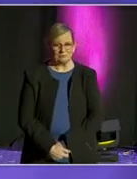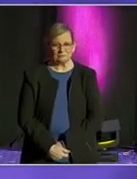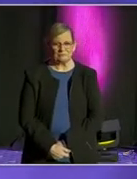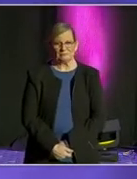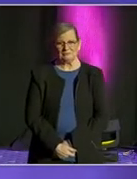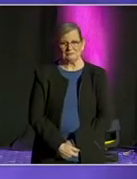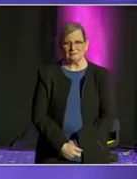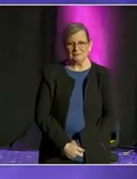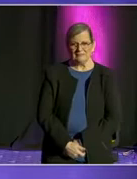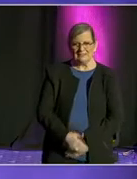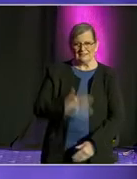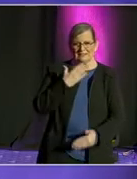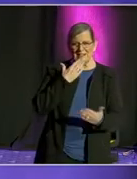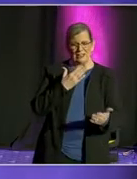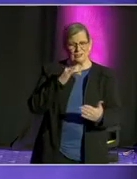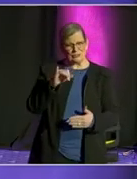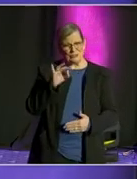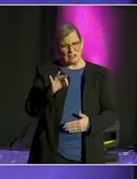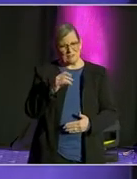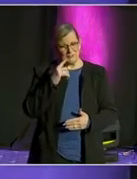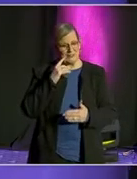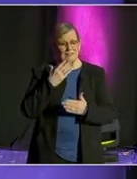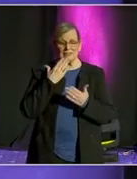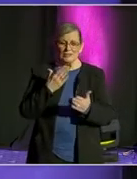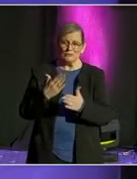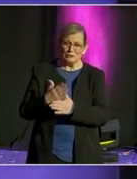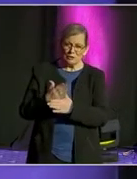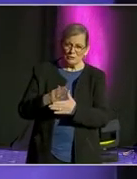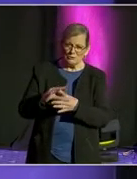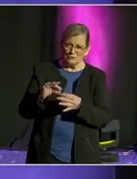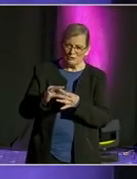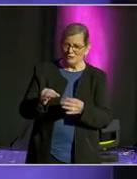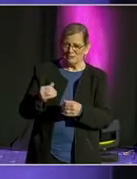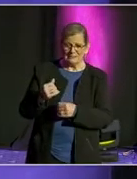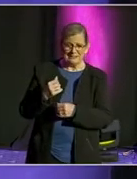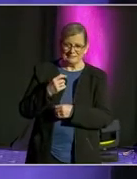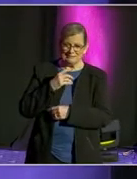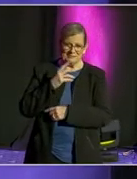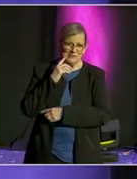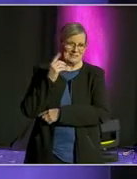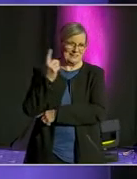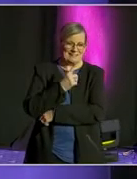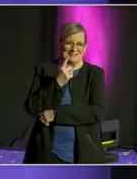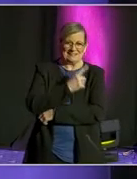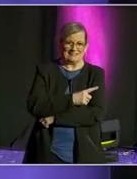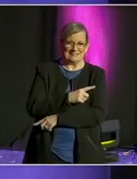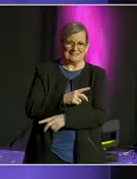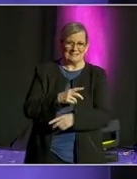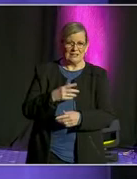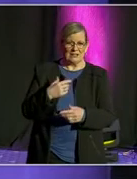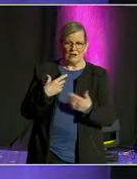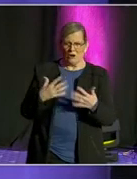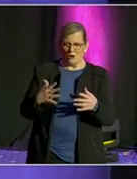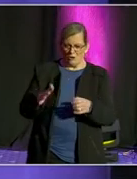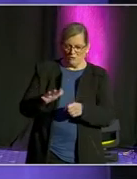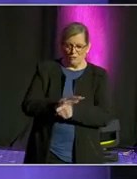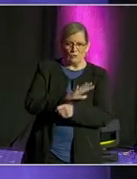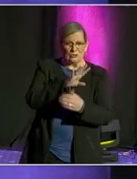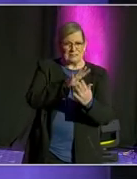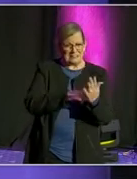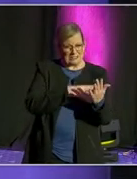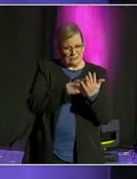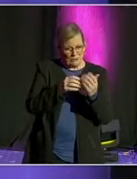Thank you, Jeff, and thanks for sharing the news as we look forward to this amazing time of the year. For a full schedule and details of